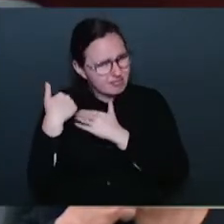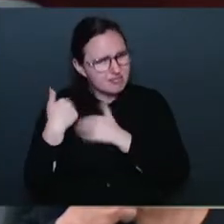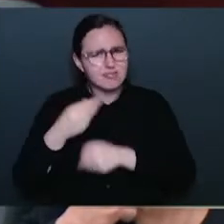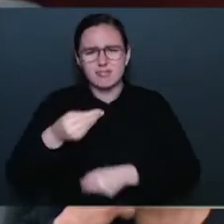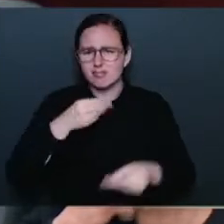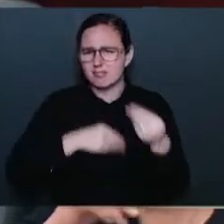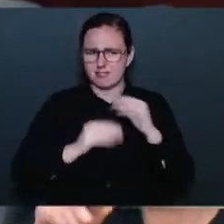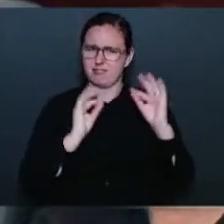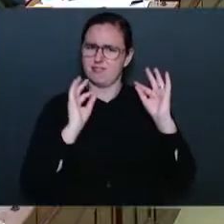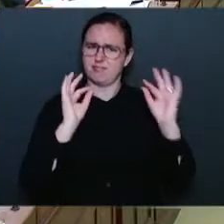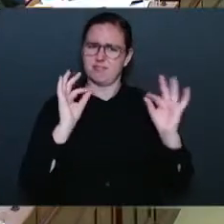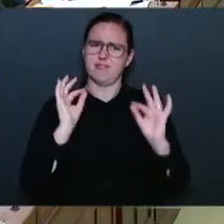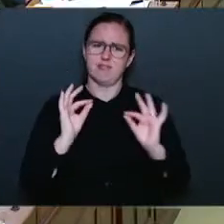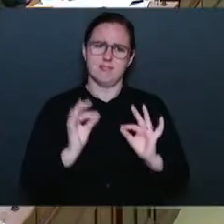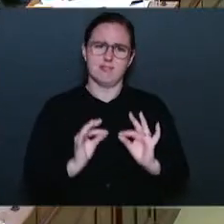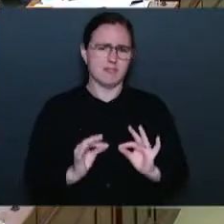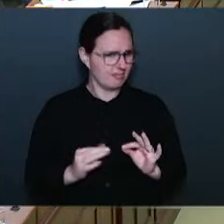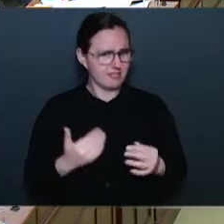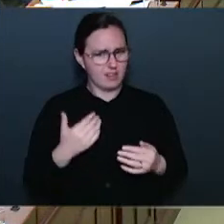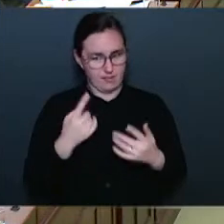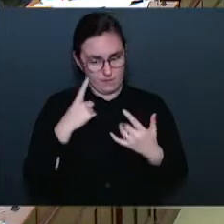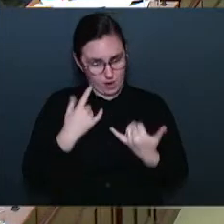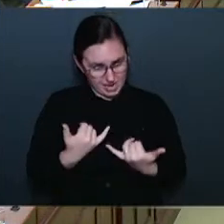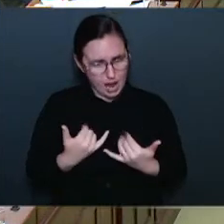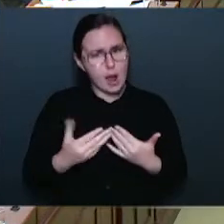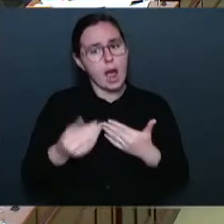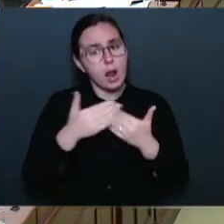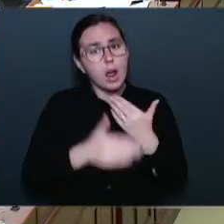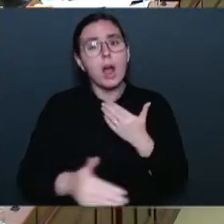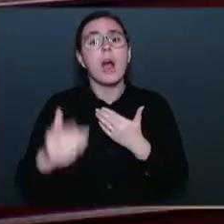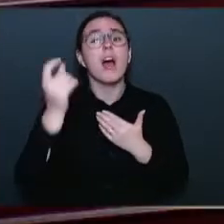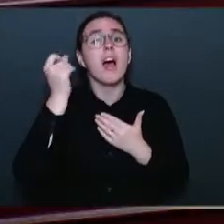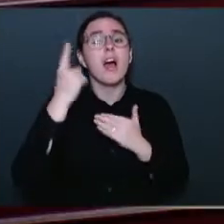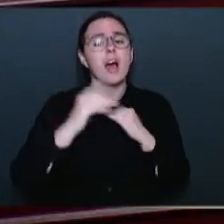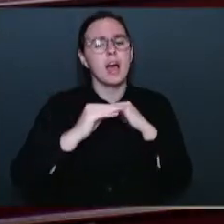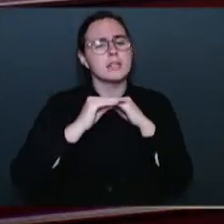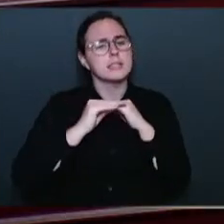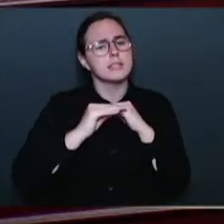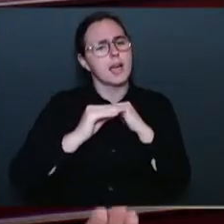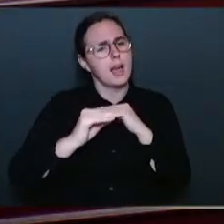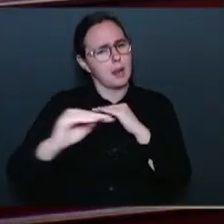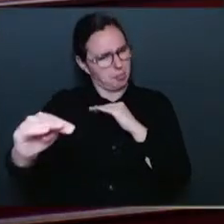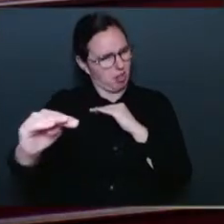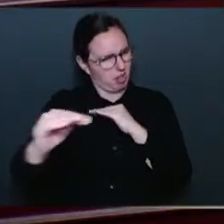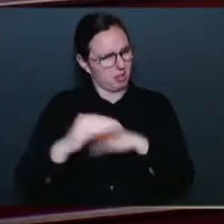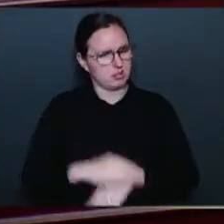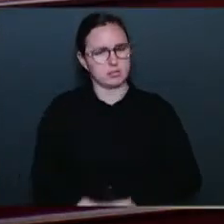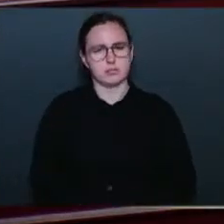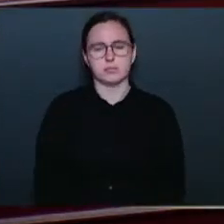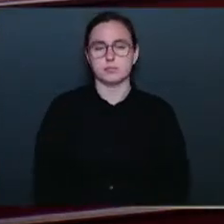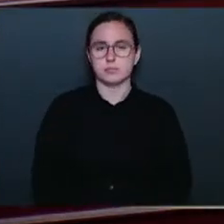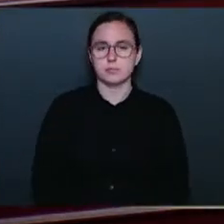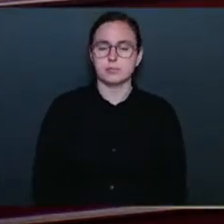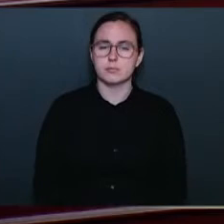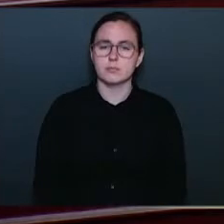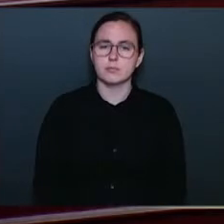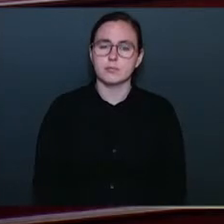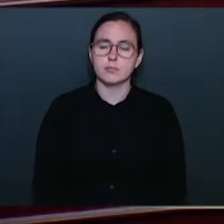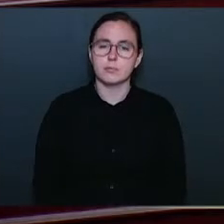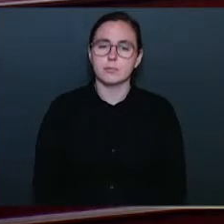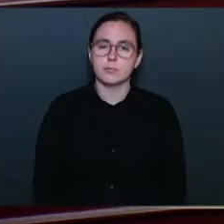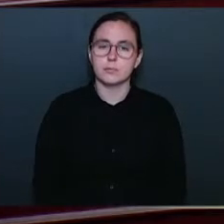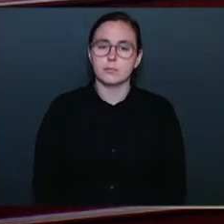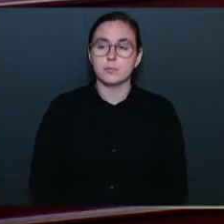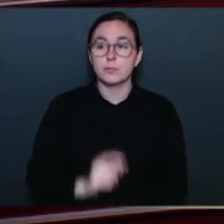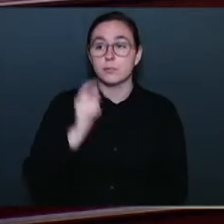albertans in the future The Honorable member for Edmonton Manning thank you Mr Speaker given that the counselor for